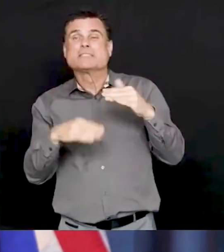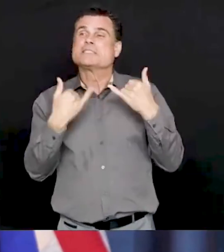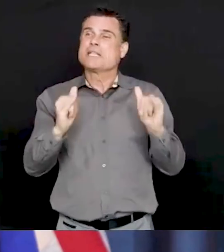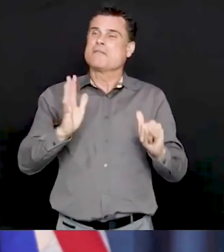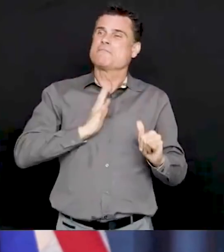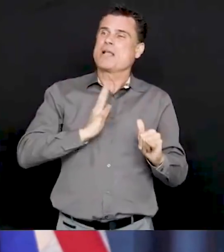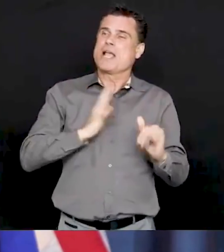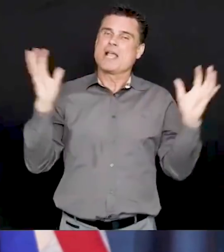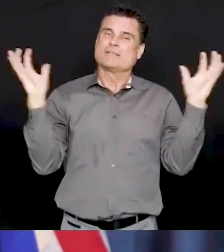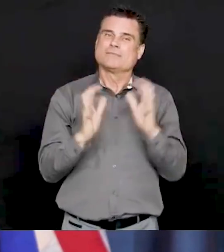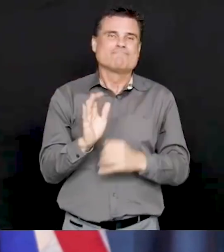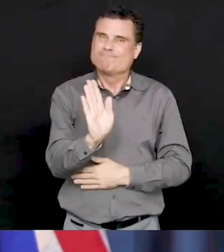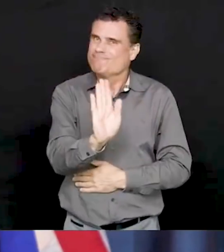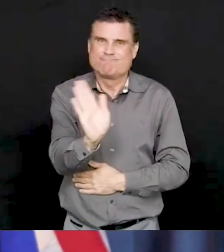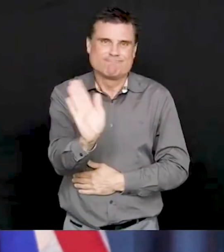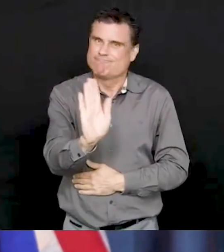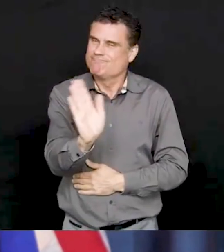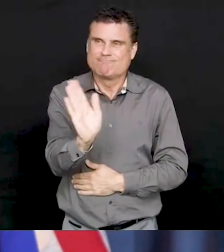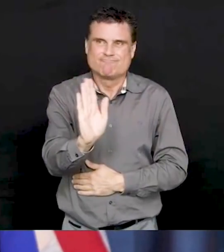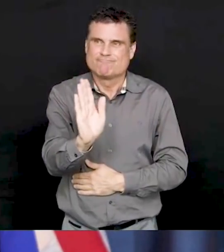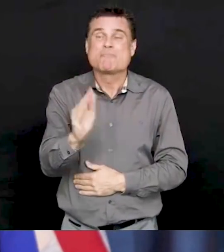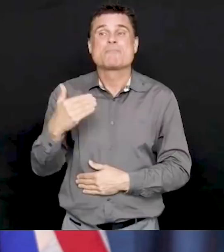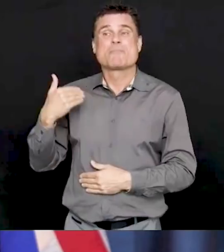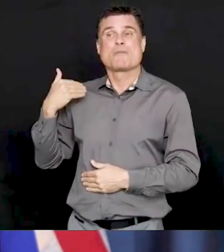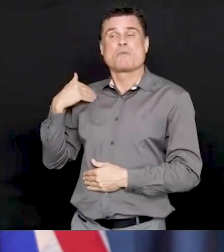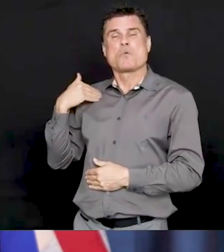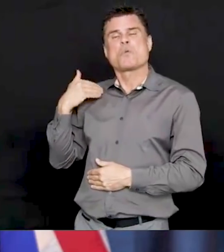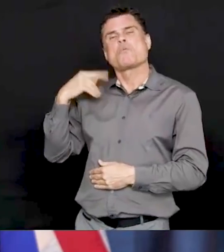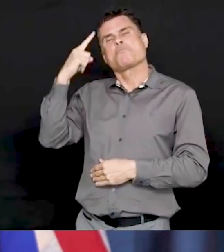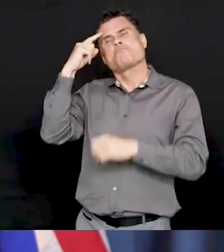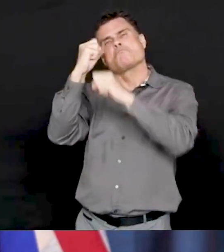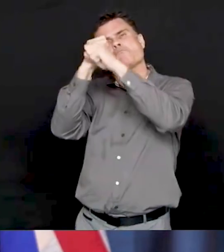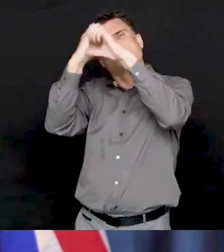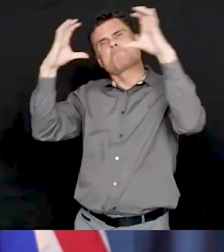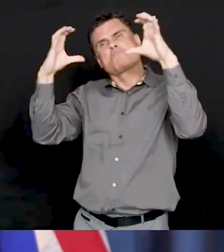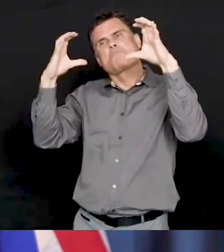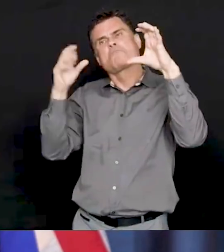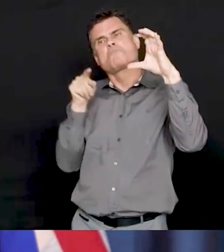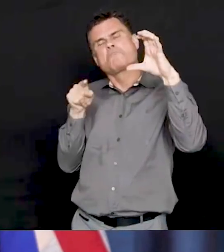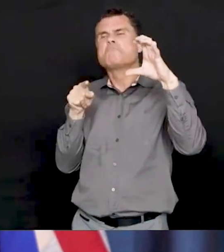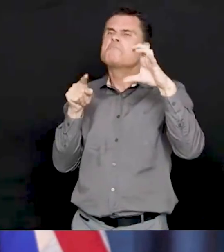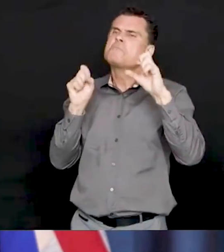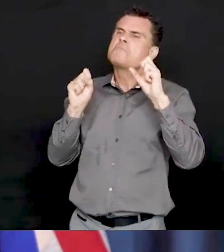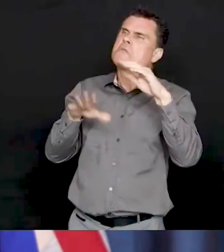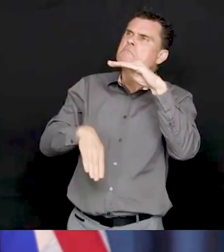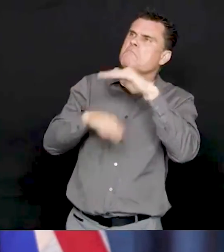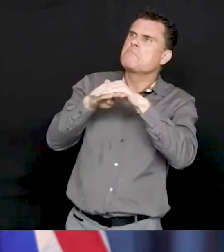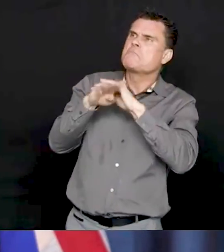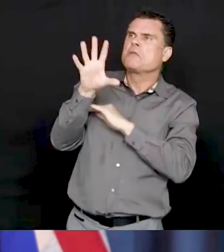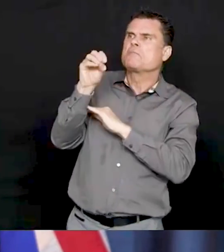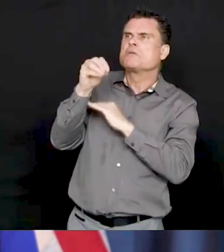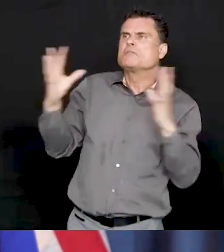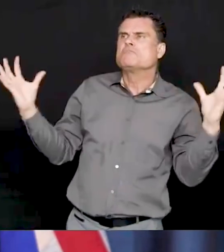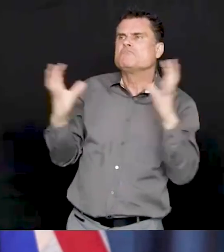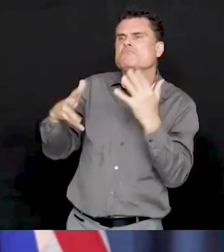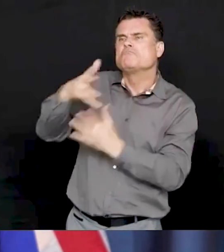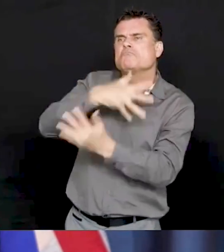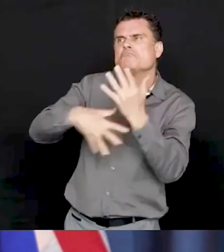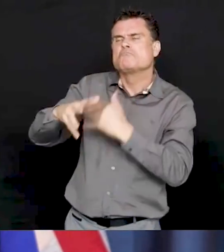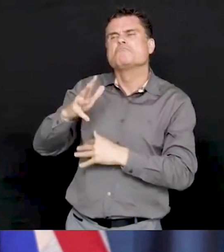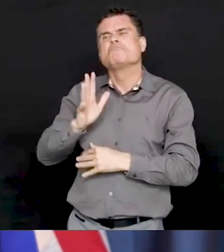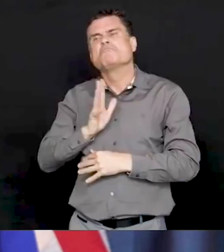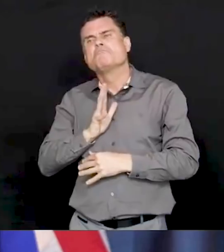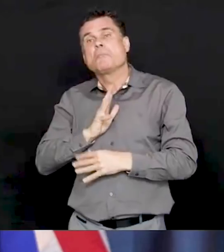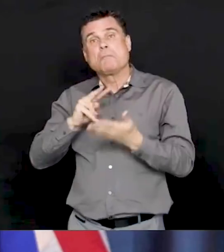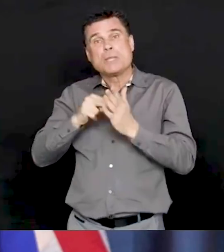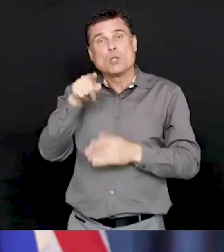distancing, to ensure that that physical distancing is there. It doesn't mean that you can have 49 people at a house party.